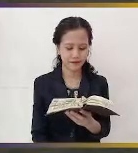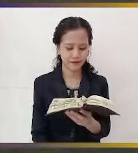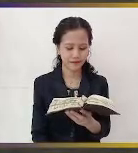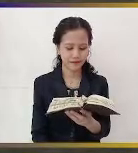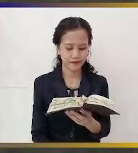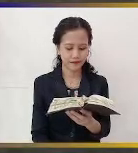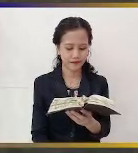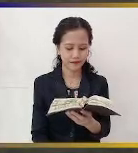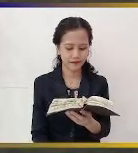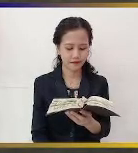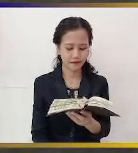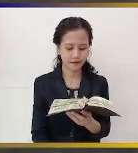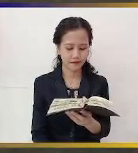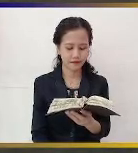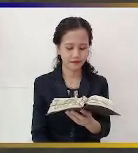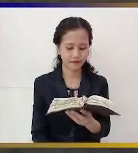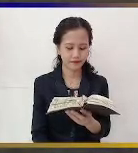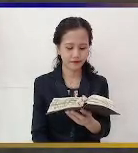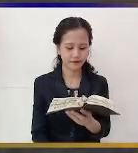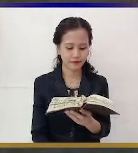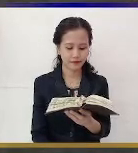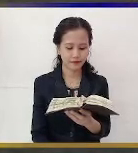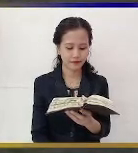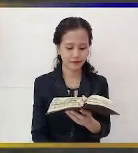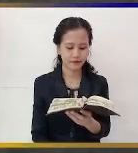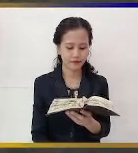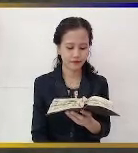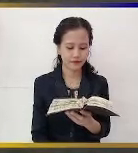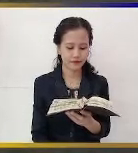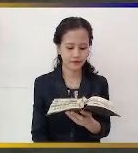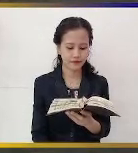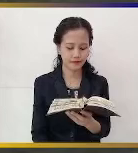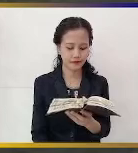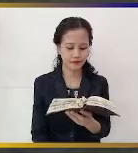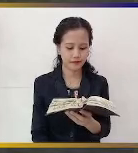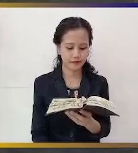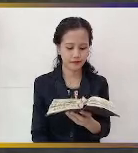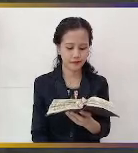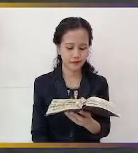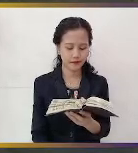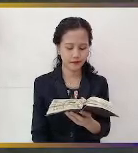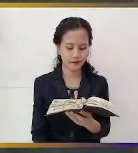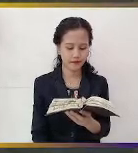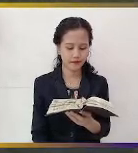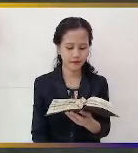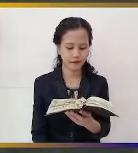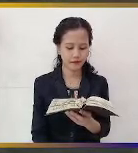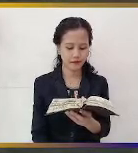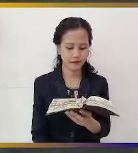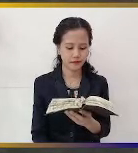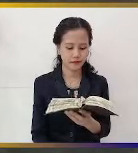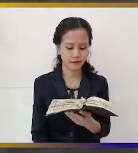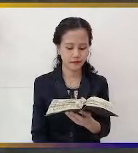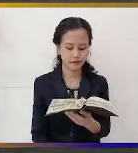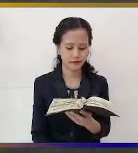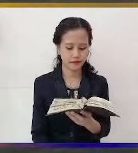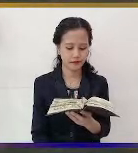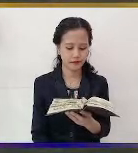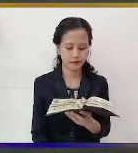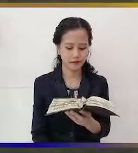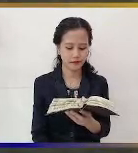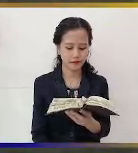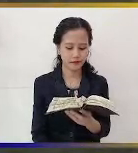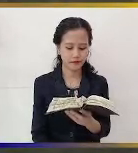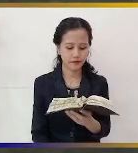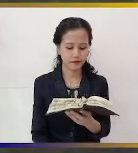life, neither hast asked riches for thyself, nor hast asked the life of thine enemies, but hast asked for